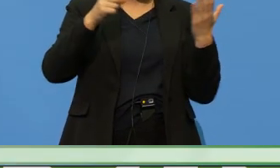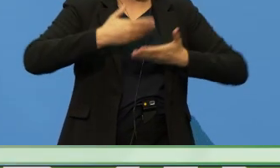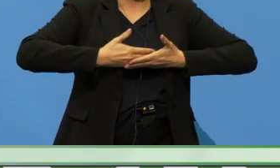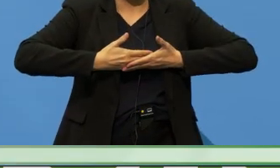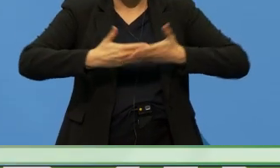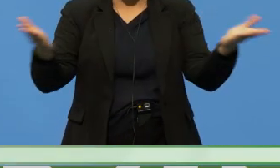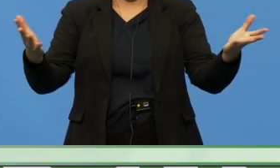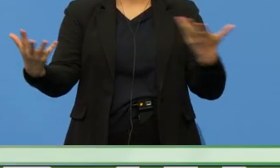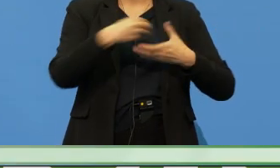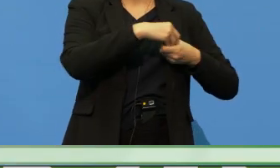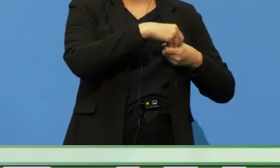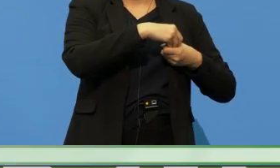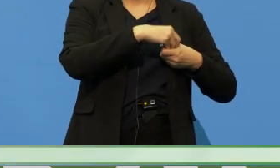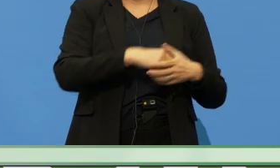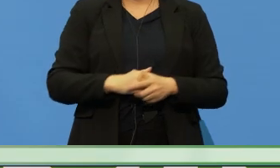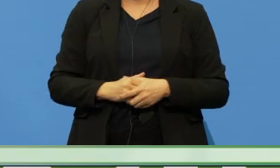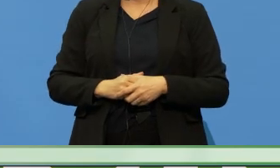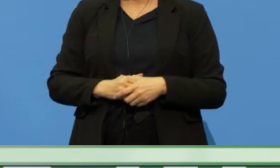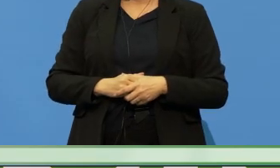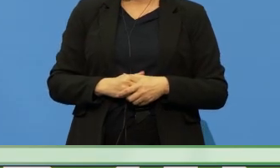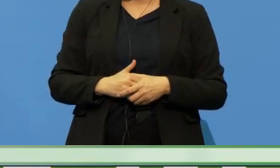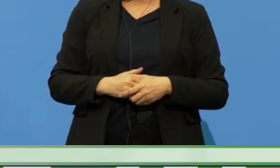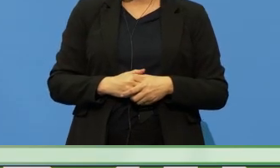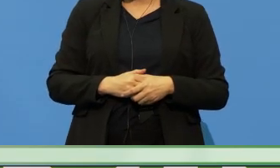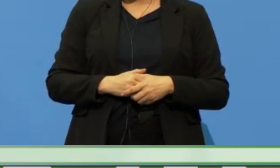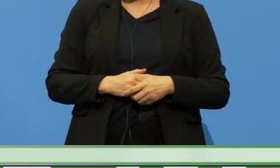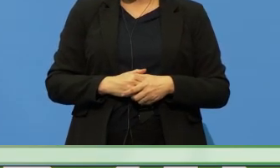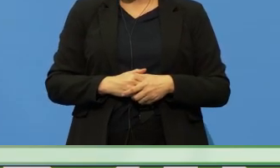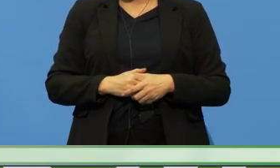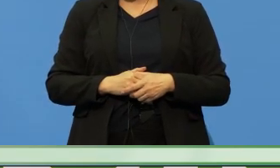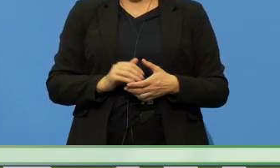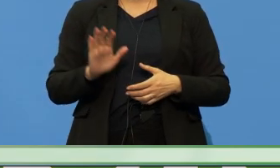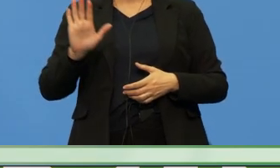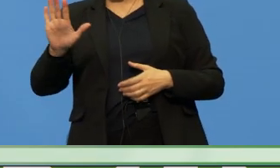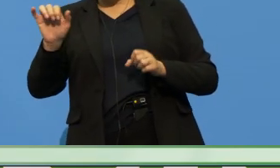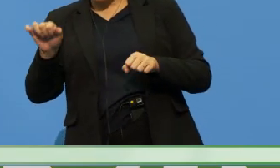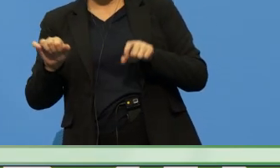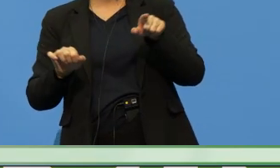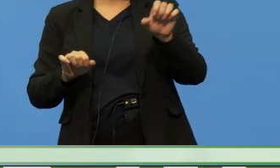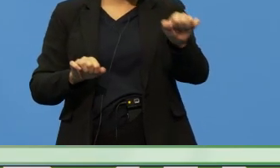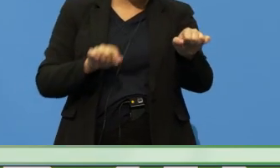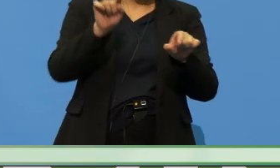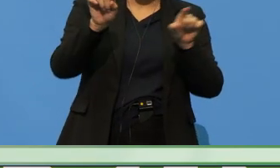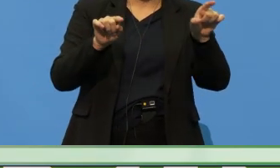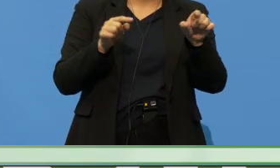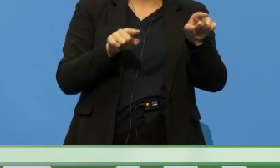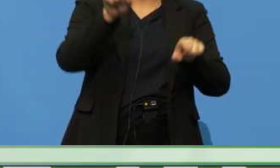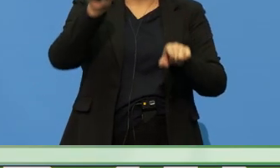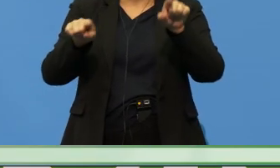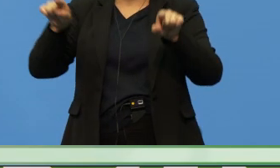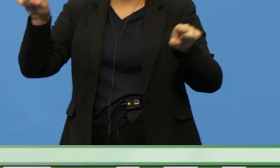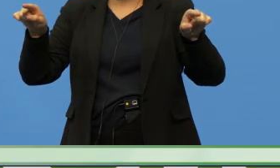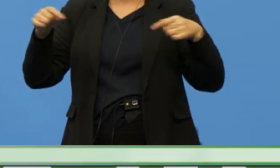And because our abilities and disabilities differ, it differs between us and it differs in our